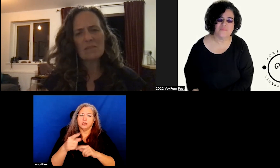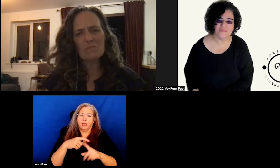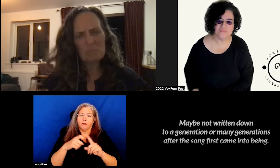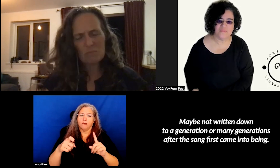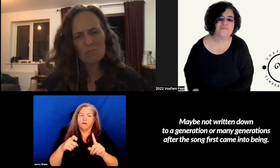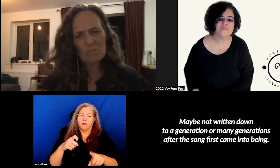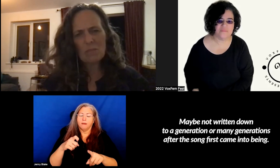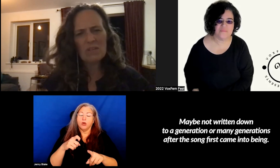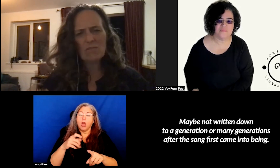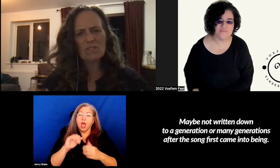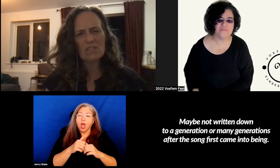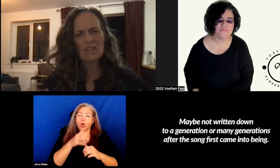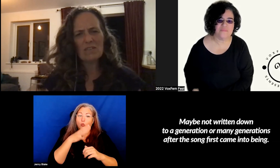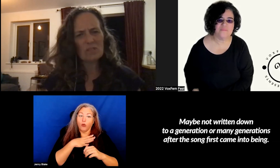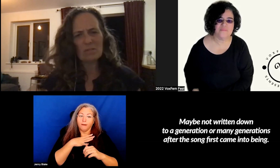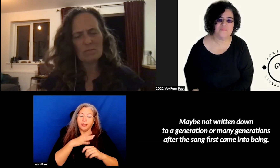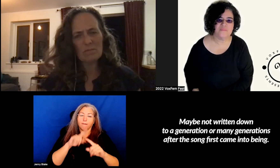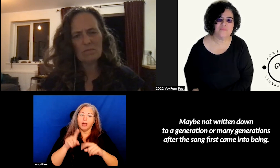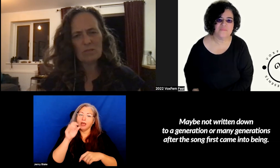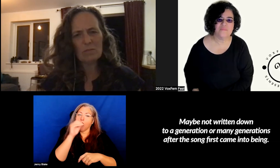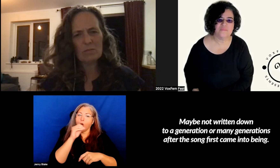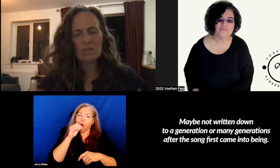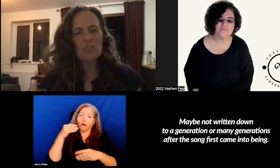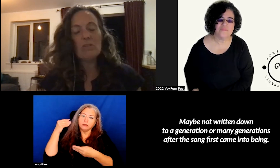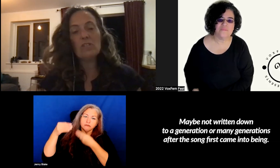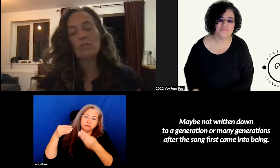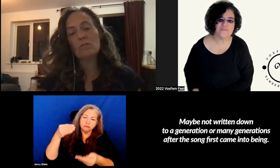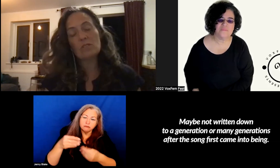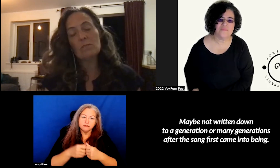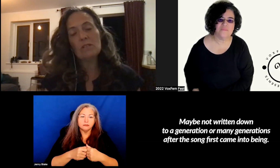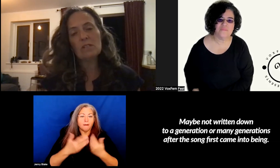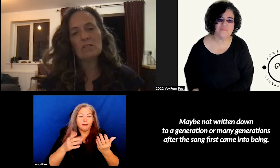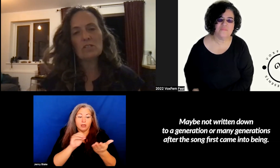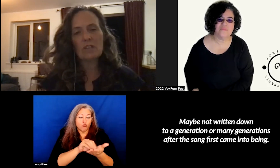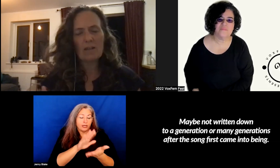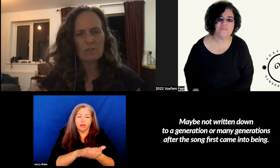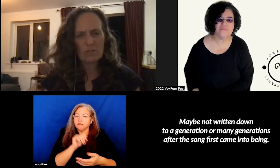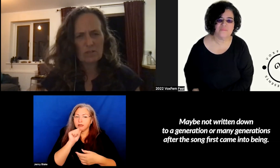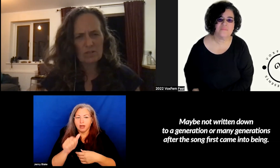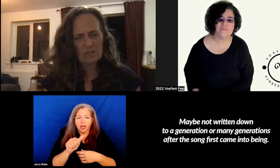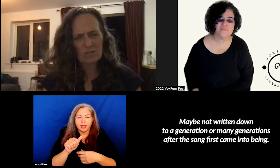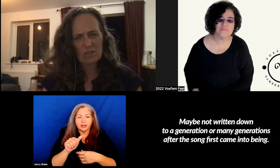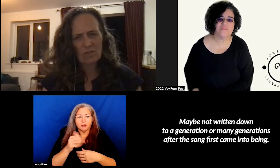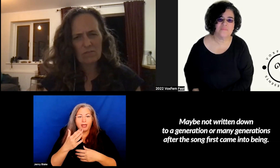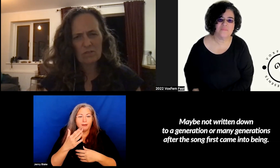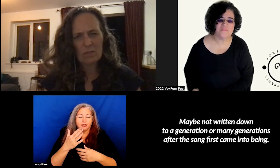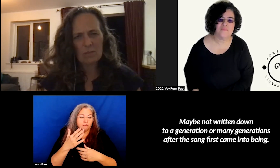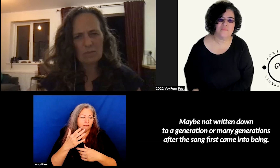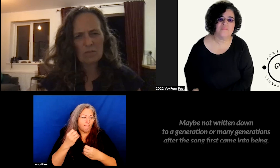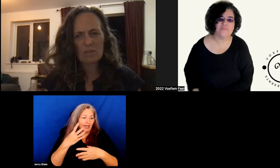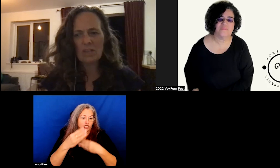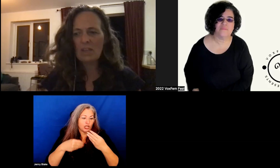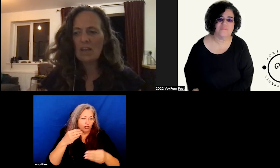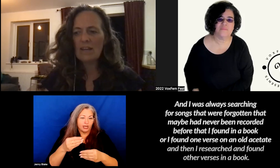orally, maybe not written down till, you know, a generation or many generations after the song first came